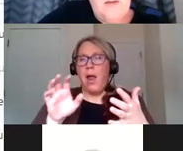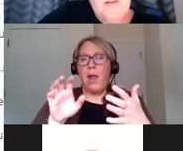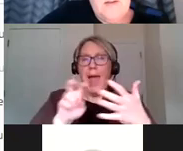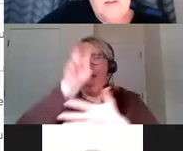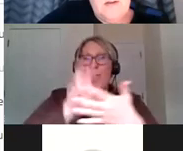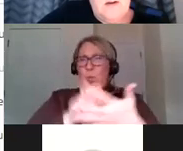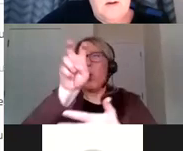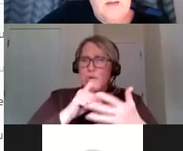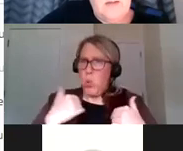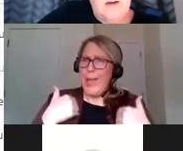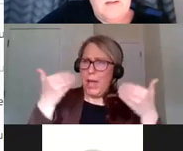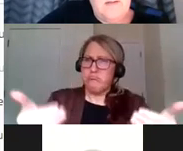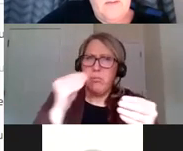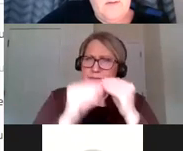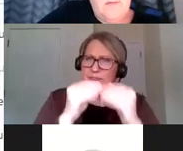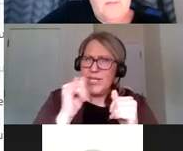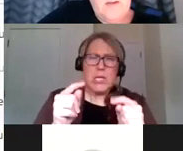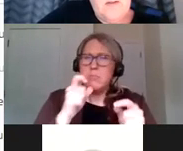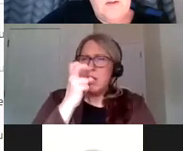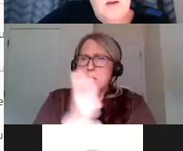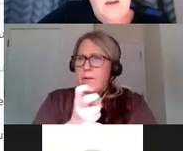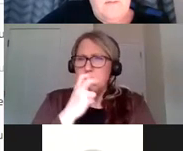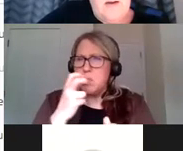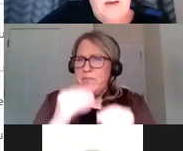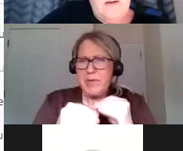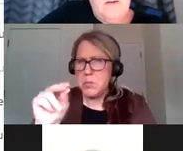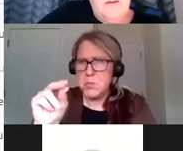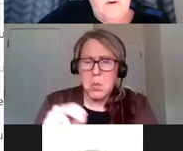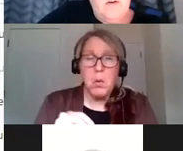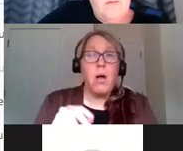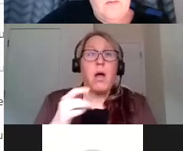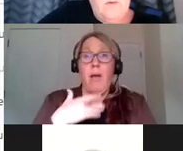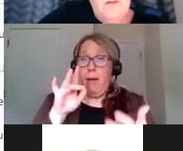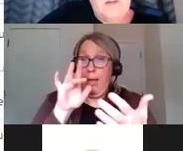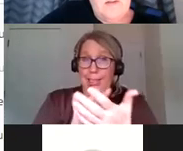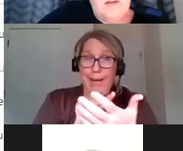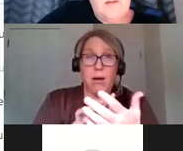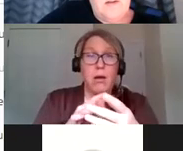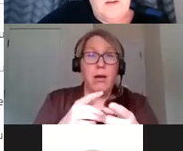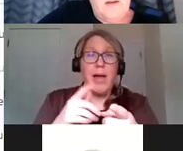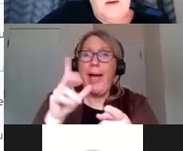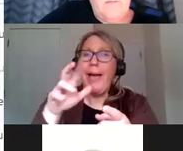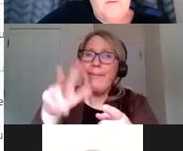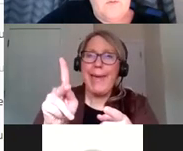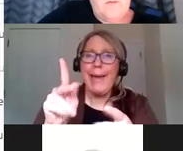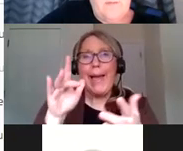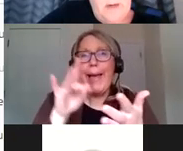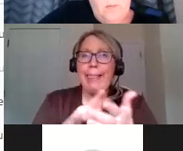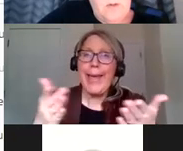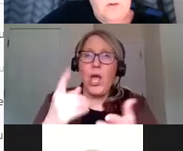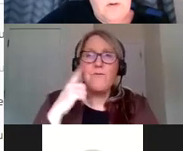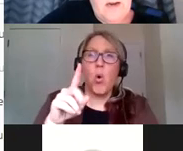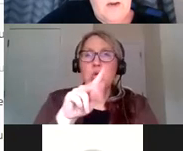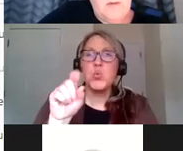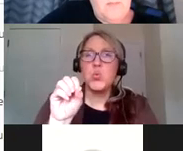can fix this. It's not difficult to fix. If I click on where the one that says links, click here for Zoom information,